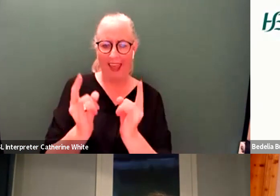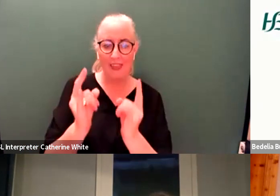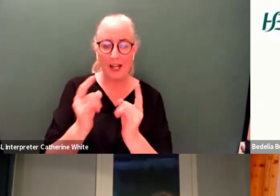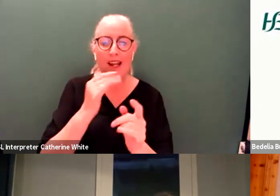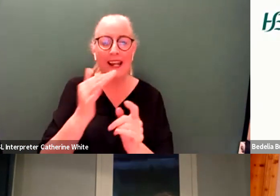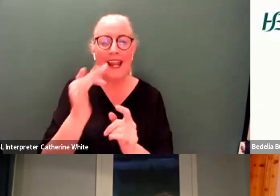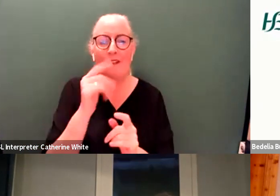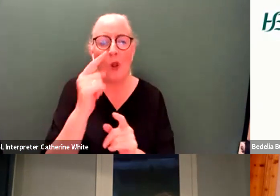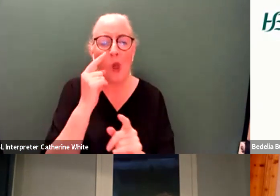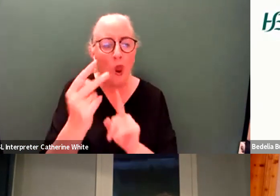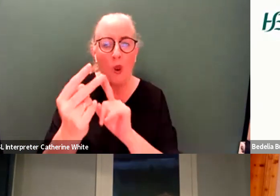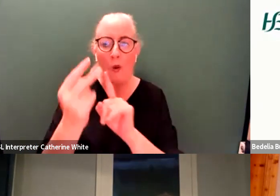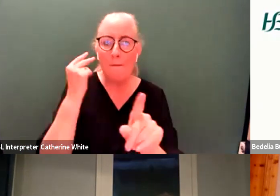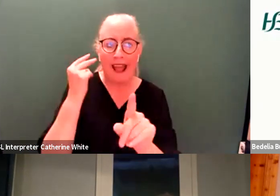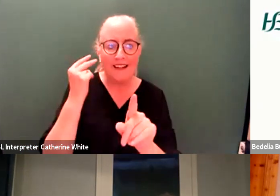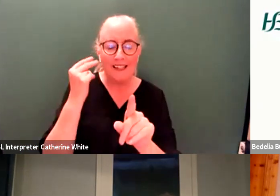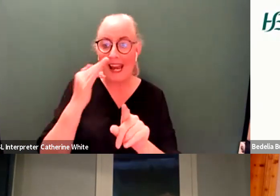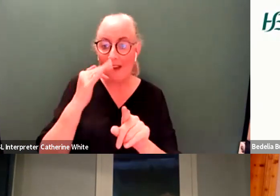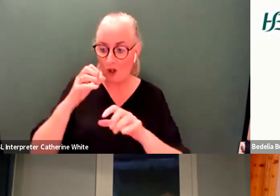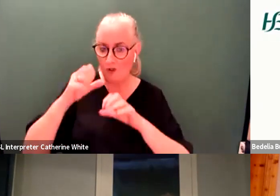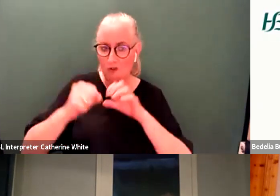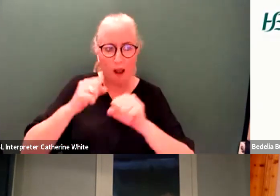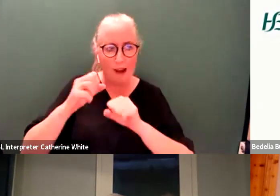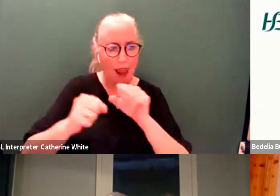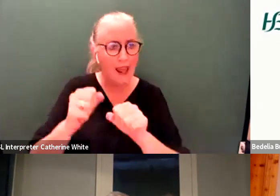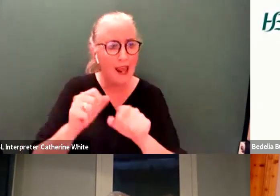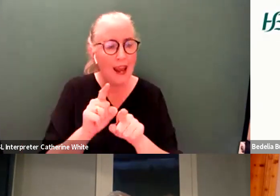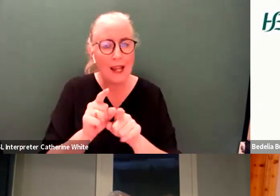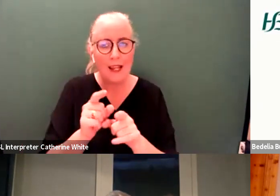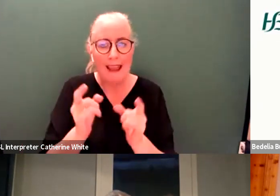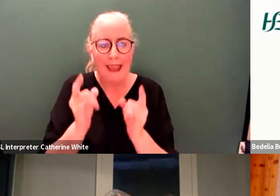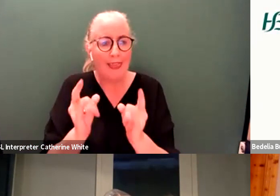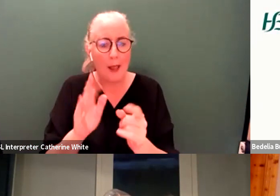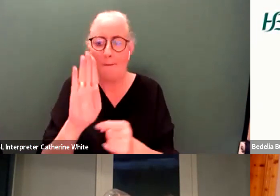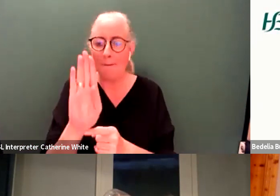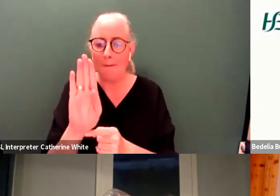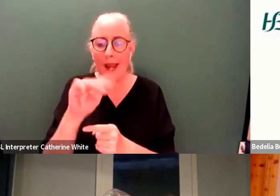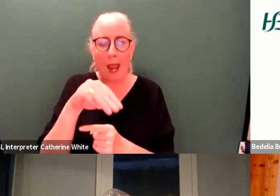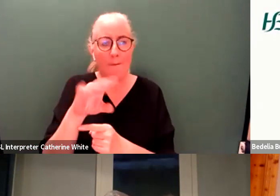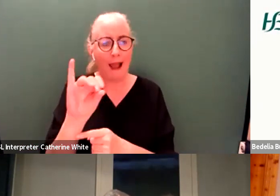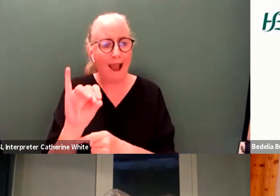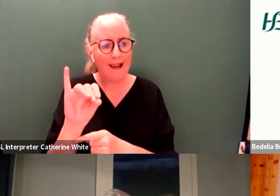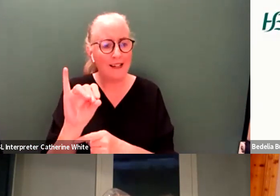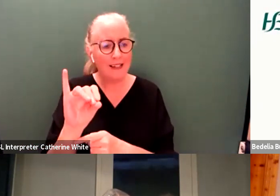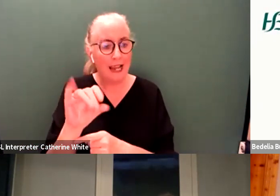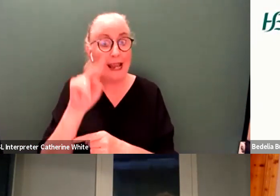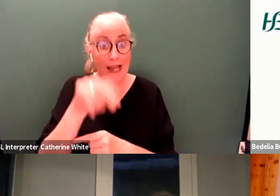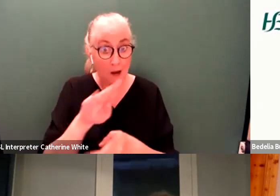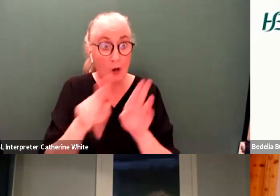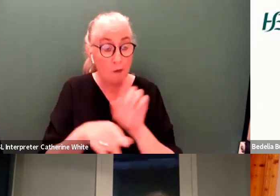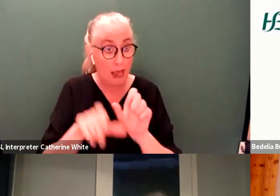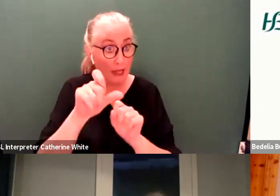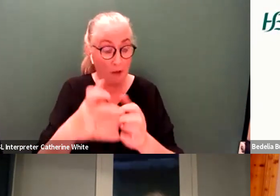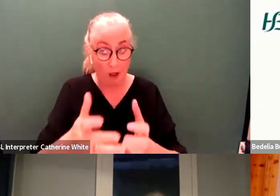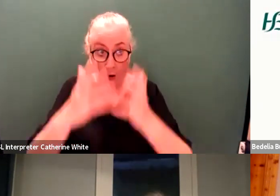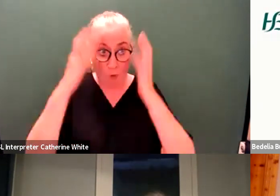back at where you've been, if you've struggled to be at a healthy BMI previously, it might seem a little overwhelming to try to get there